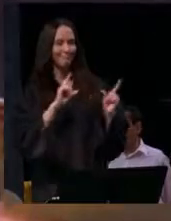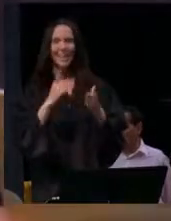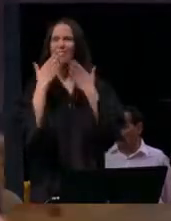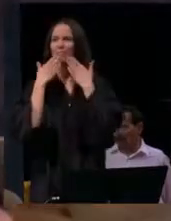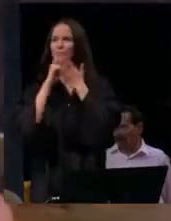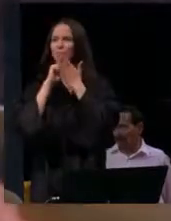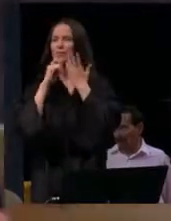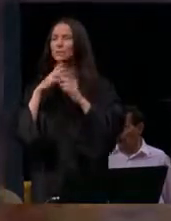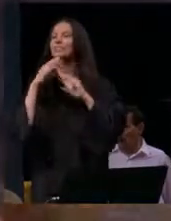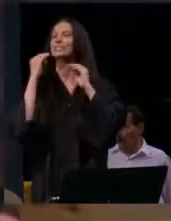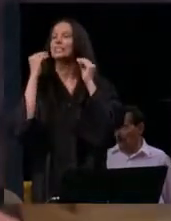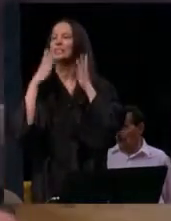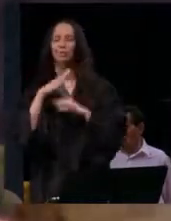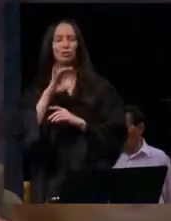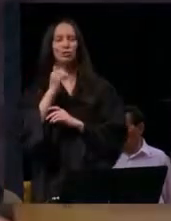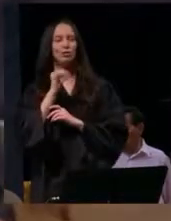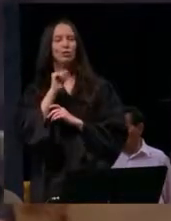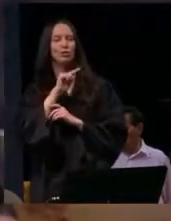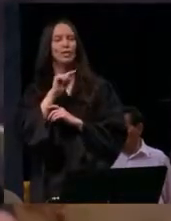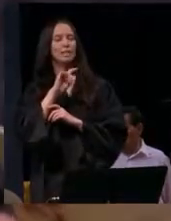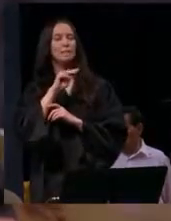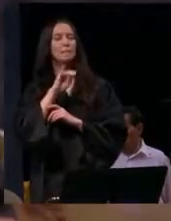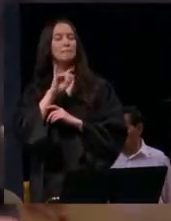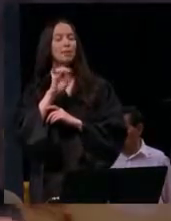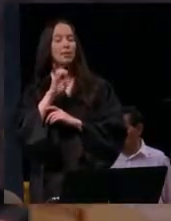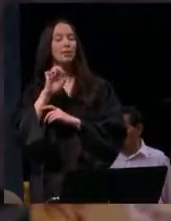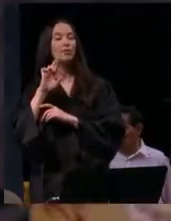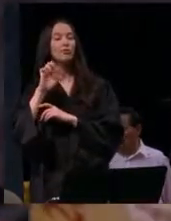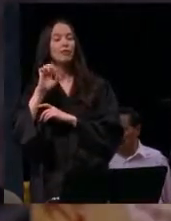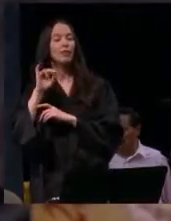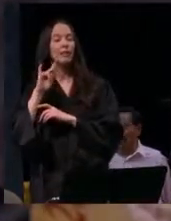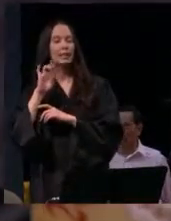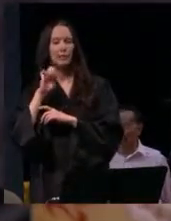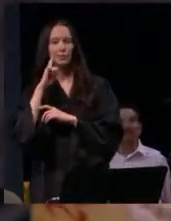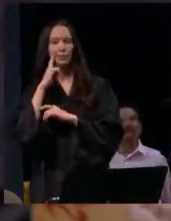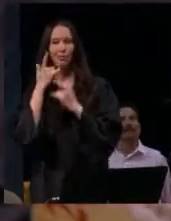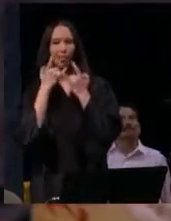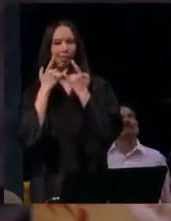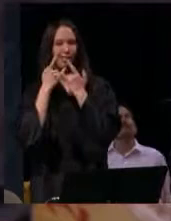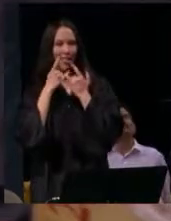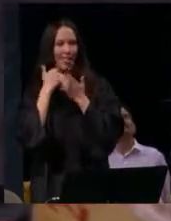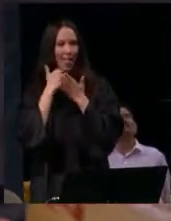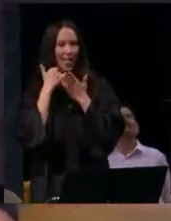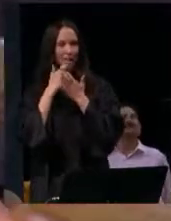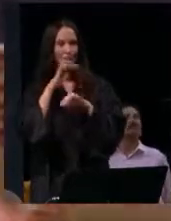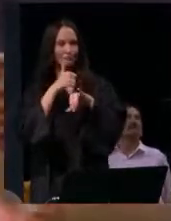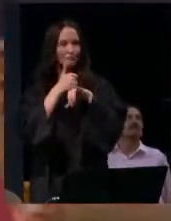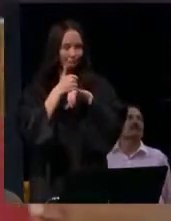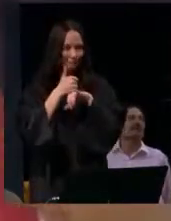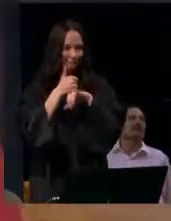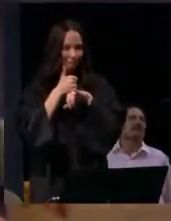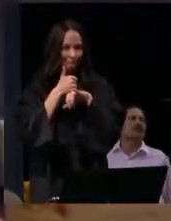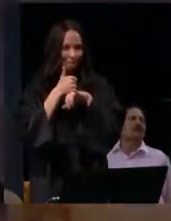journalism teacher, Ms. Jasmine Ranke, for her efforts in helping to capture some of the memories of this past year.